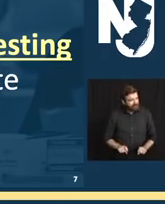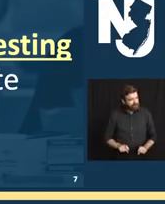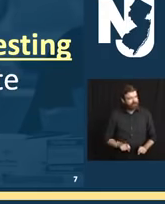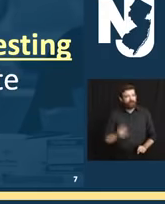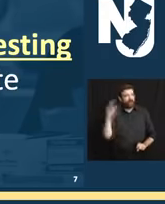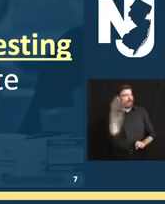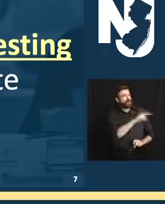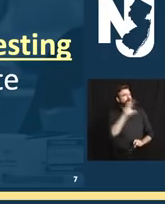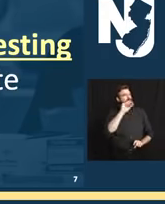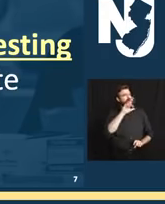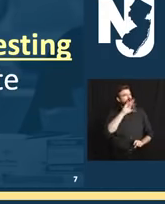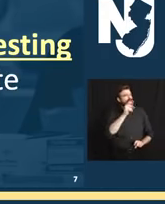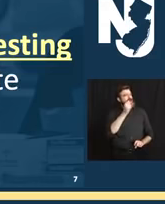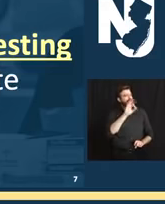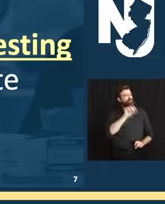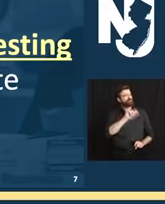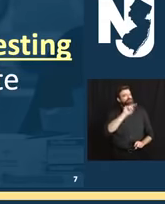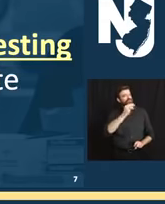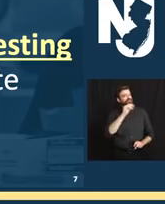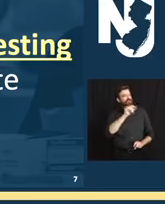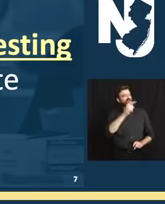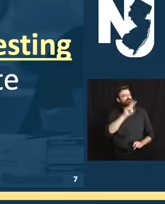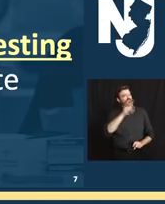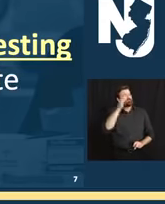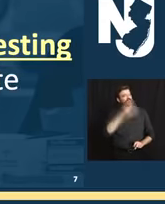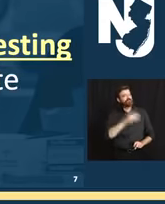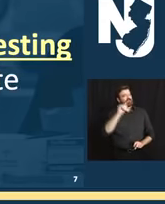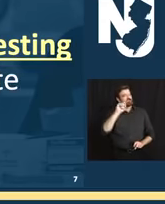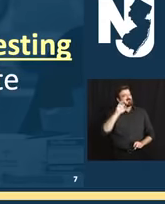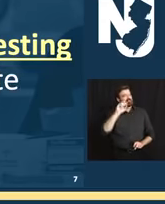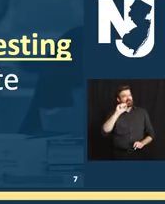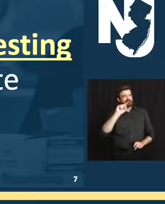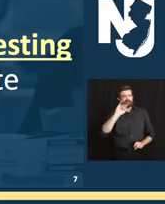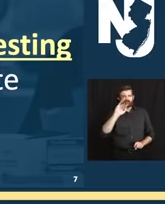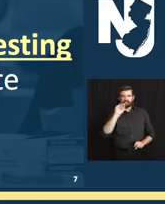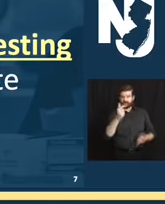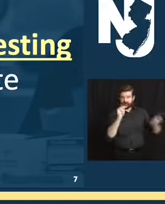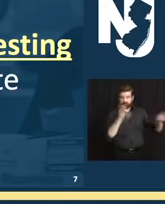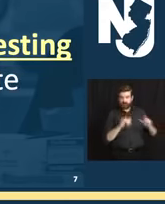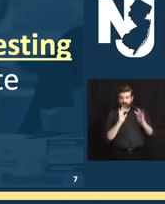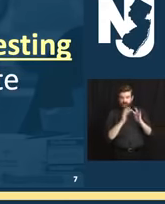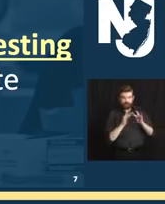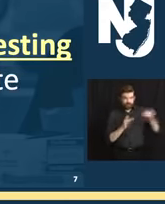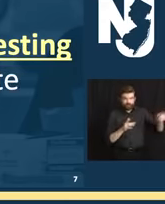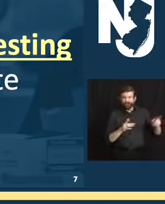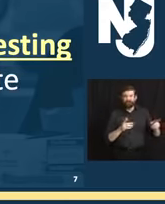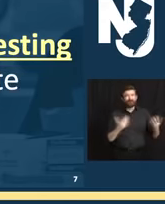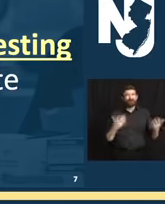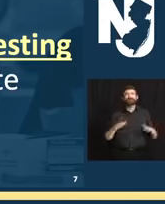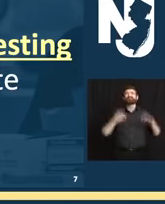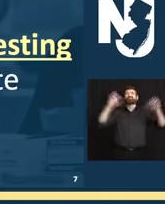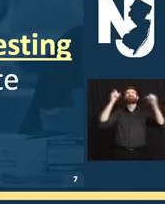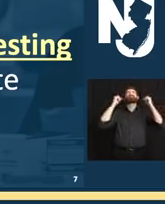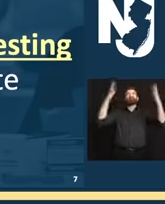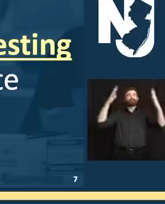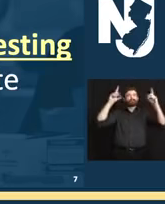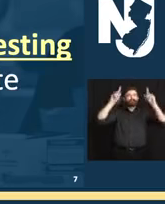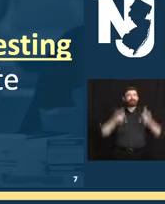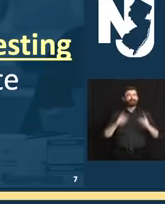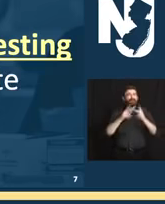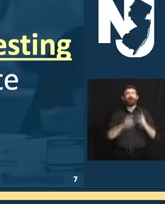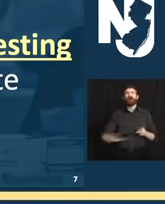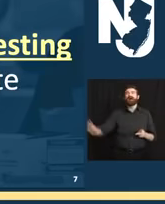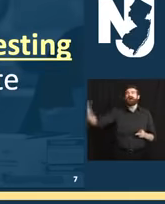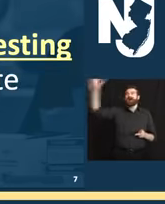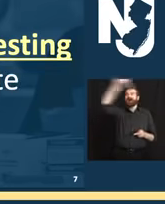covid19.nj.gov/testing to find a testing site near you. We have the testing capacity. We have literally hundreds of